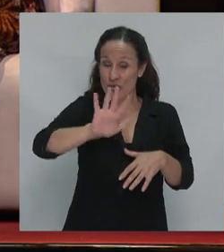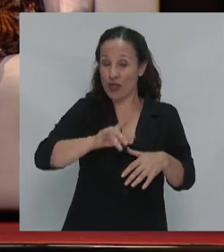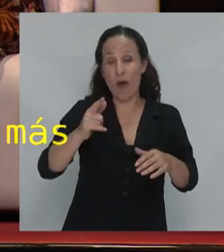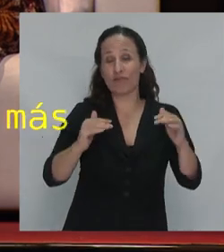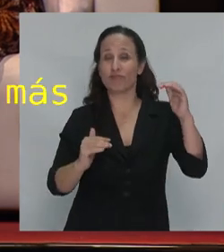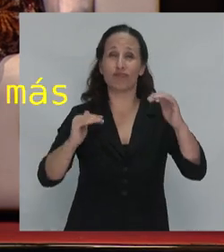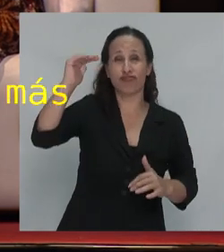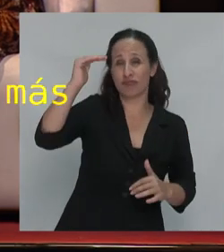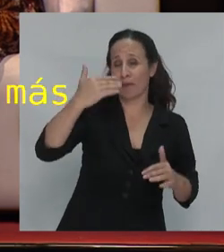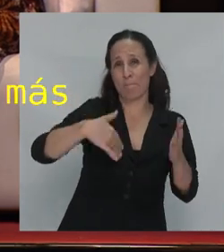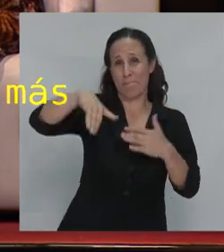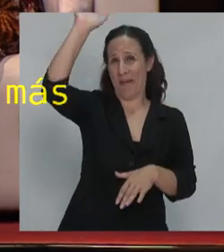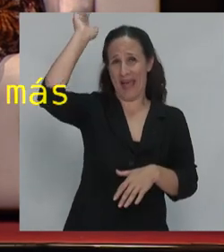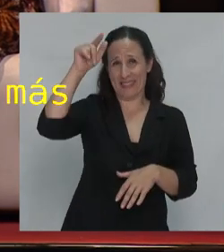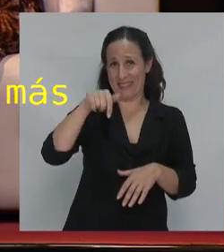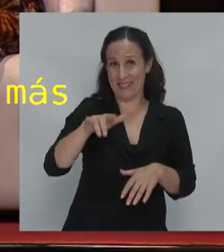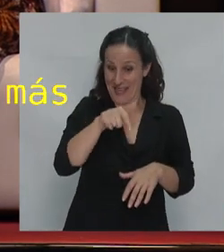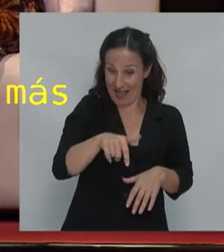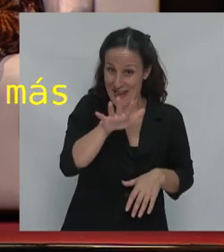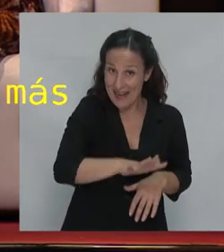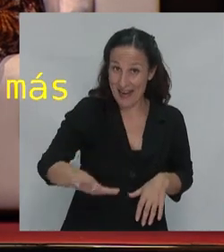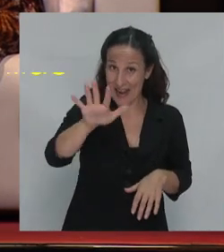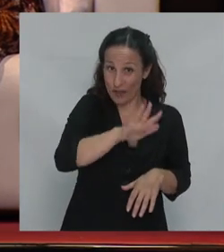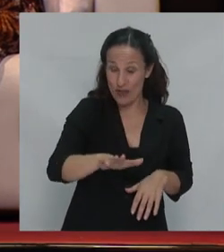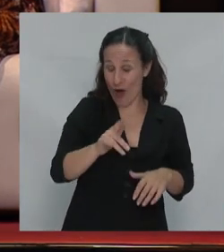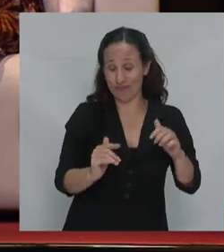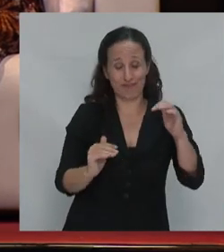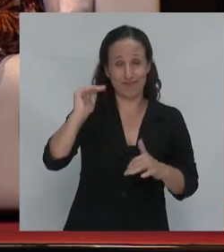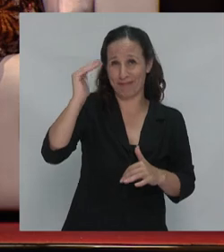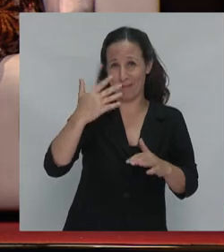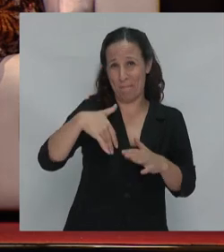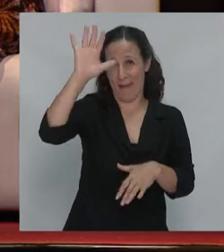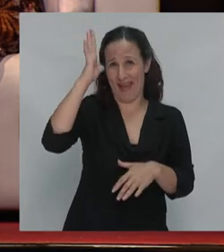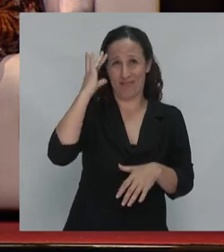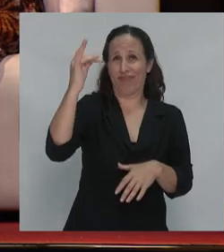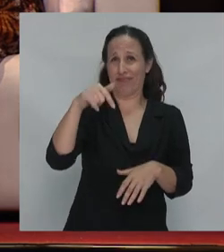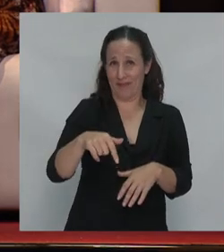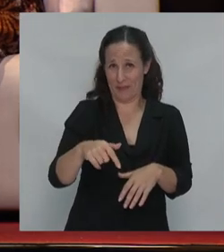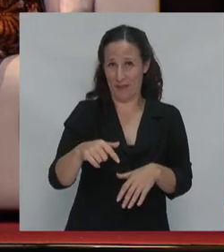In this region, the top 1% own